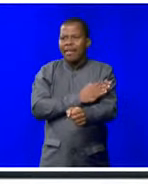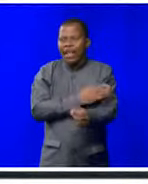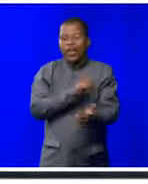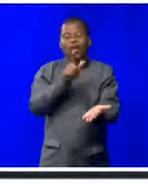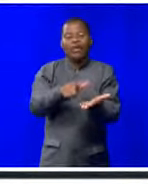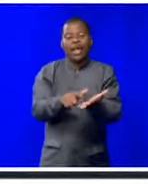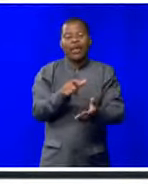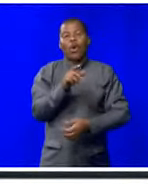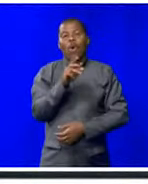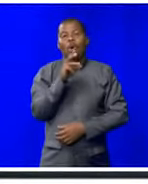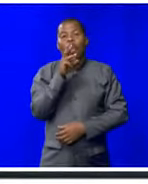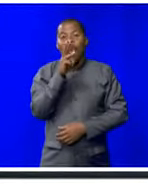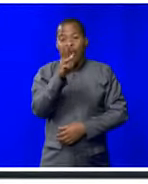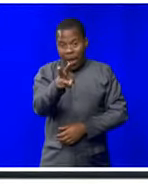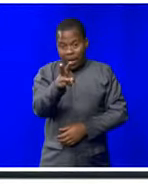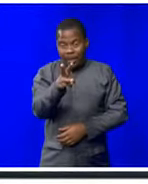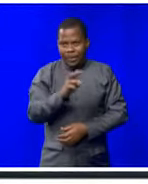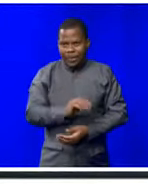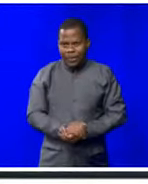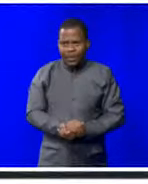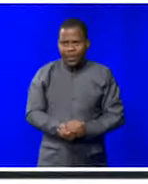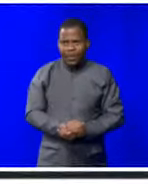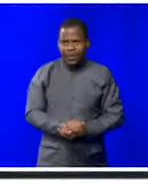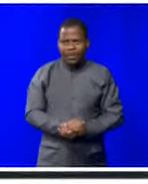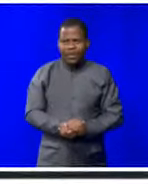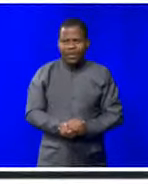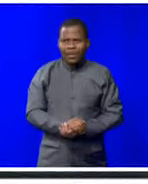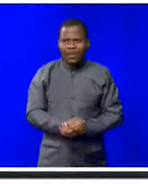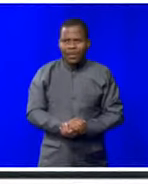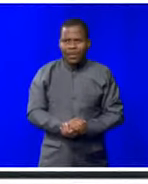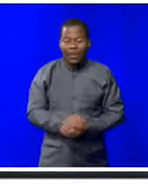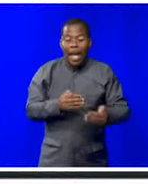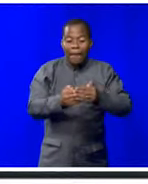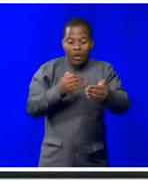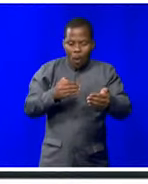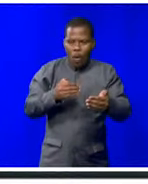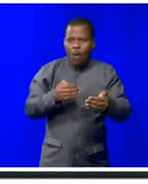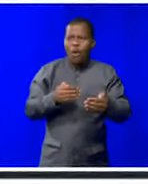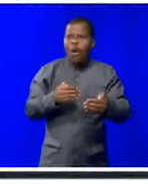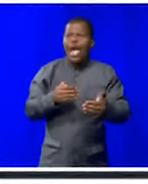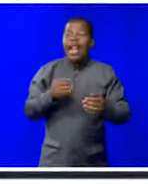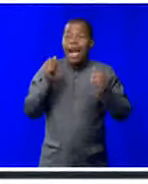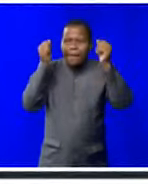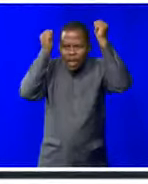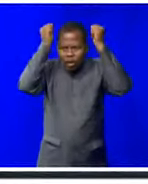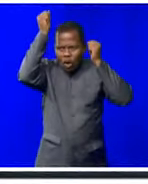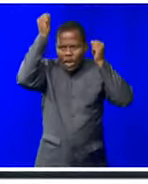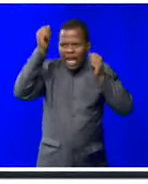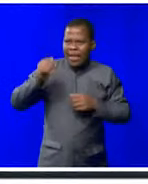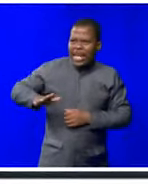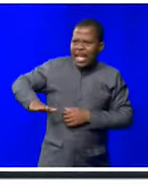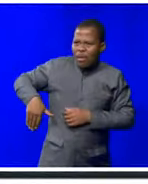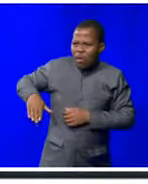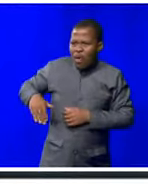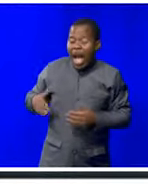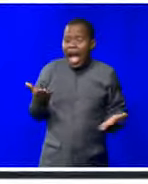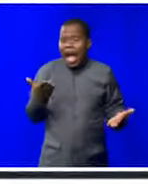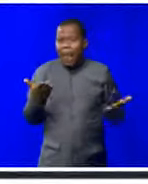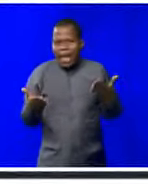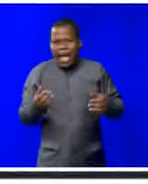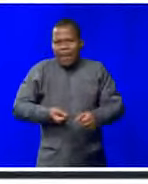fenisi welife kwekuthi ayo abeselele emuva kuthi nobe ngakutholakala tingodo kwanzethi